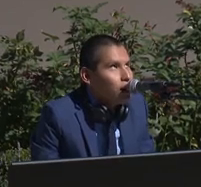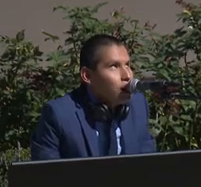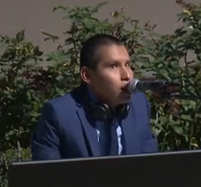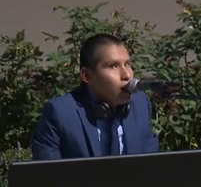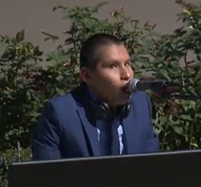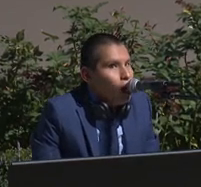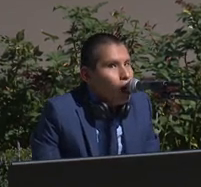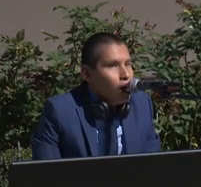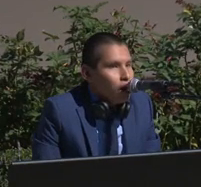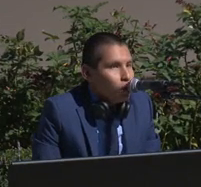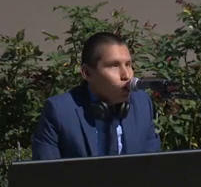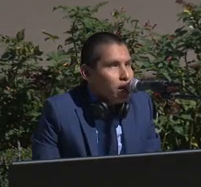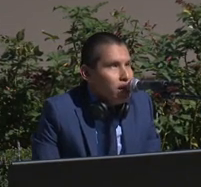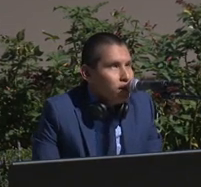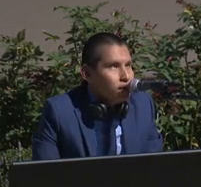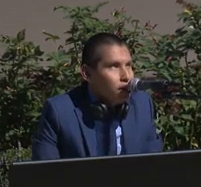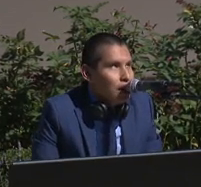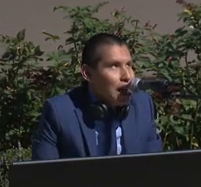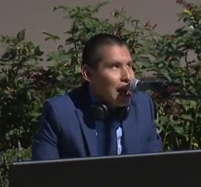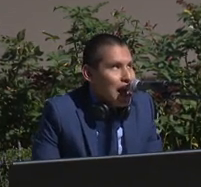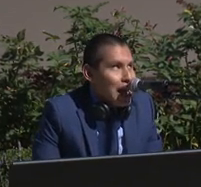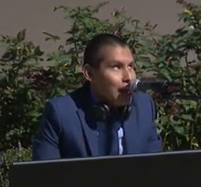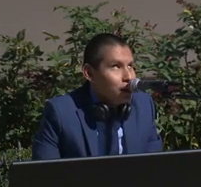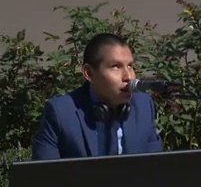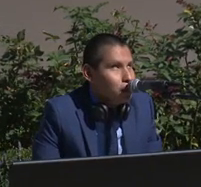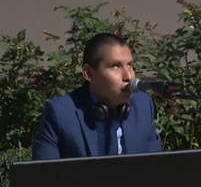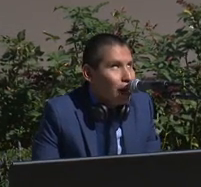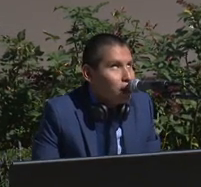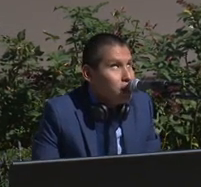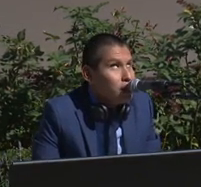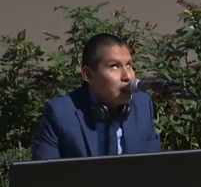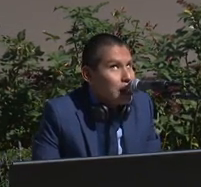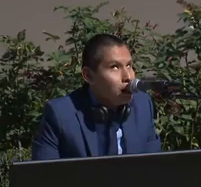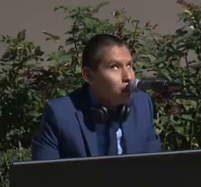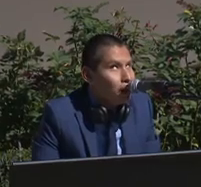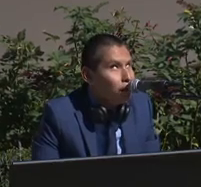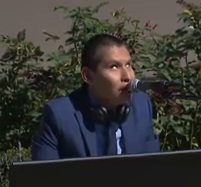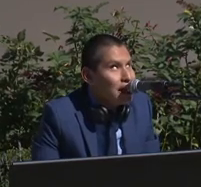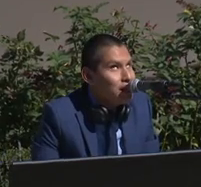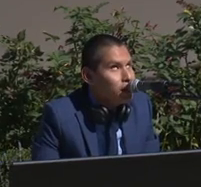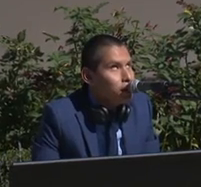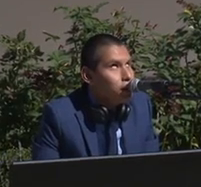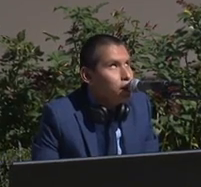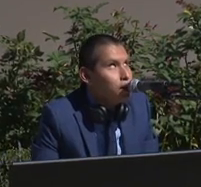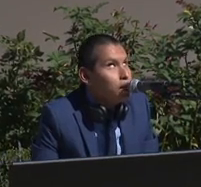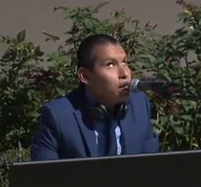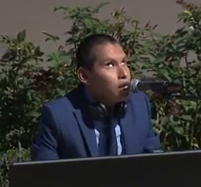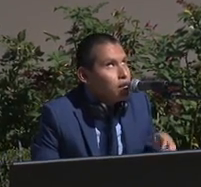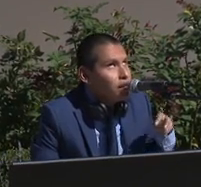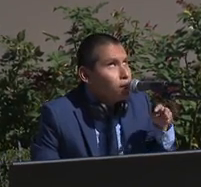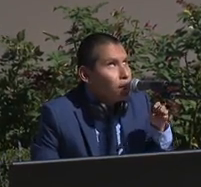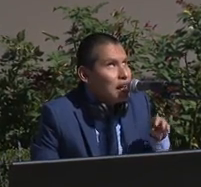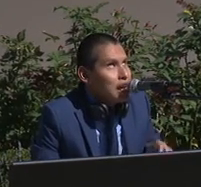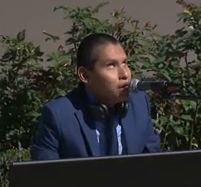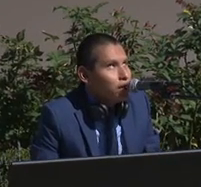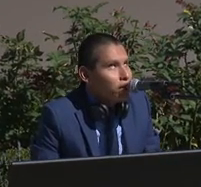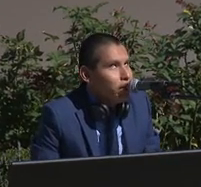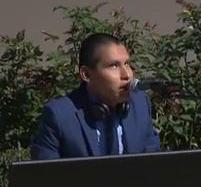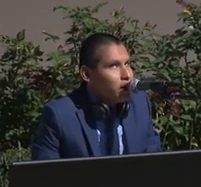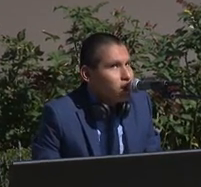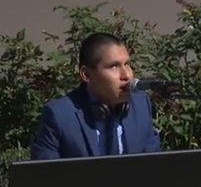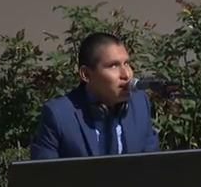with authorities and my community, my friends, celebrating